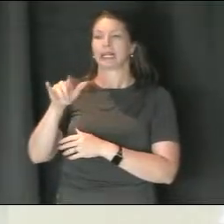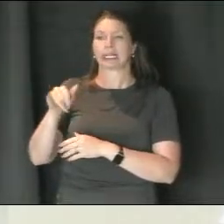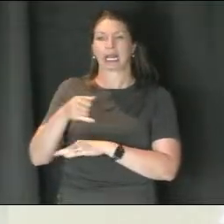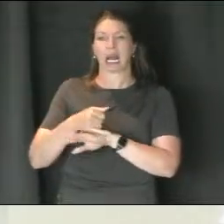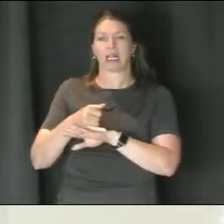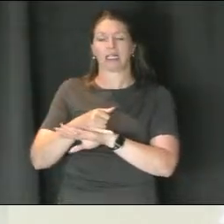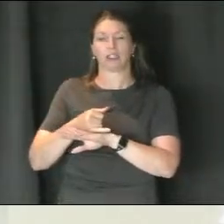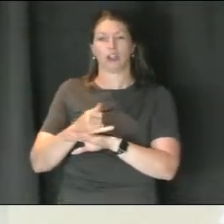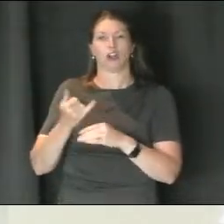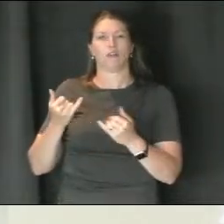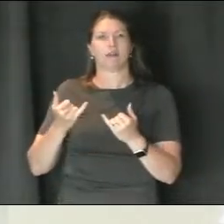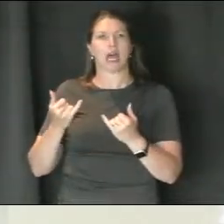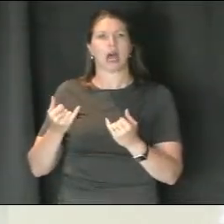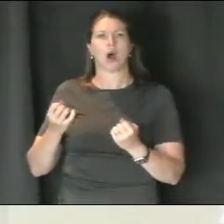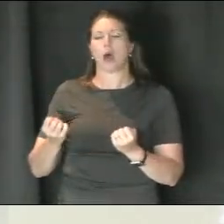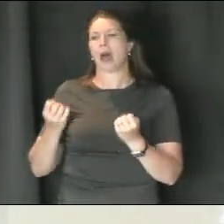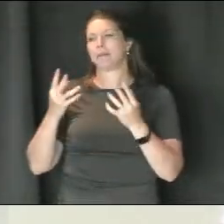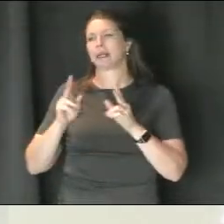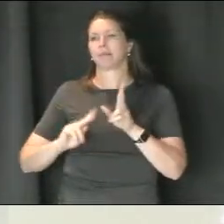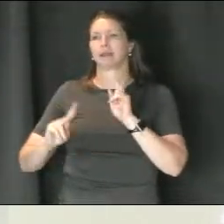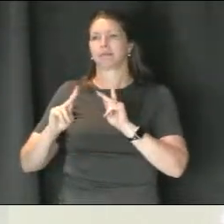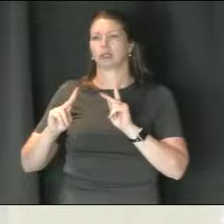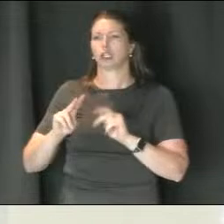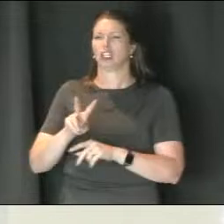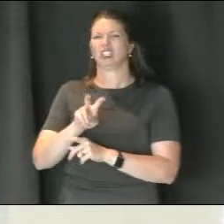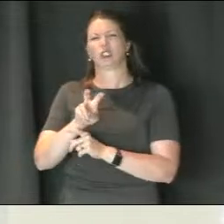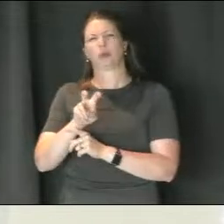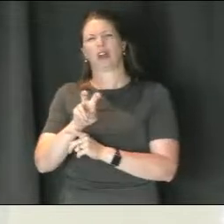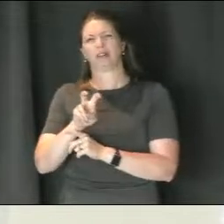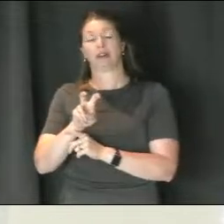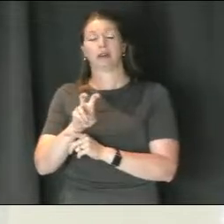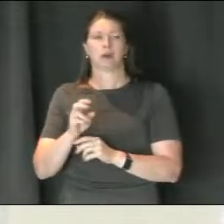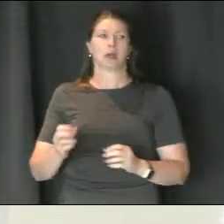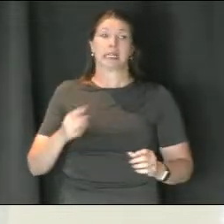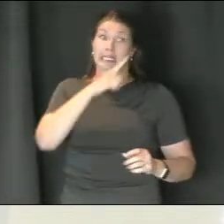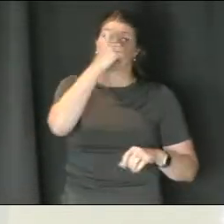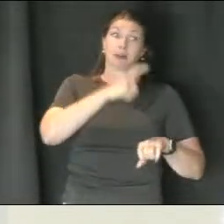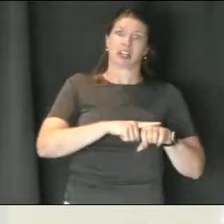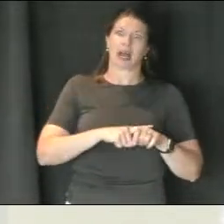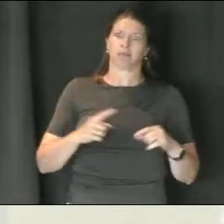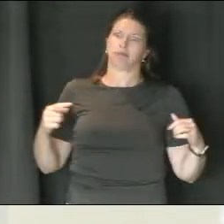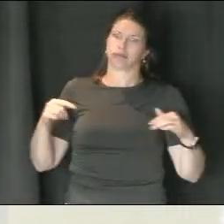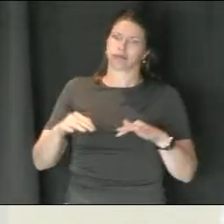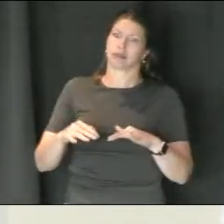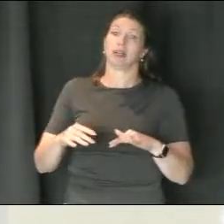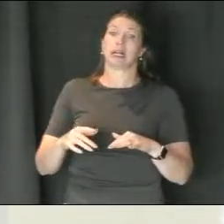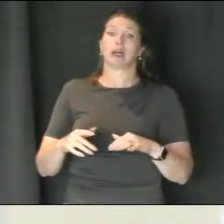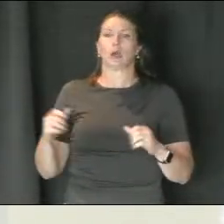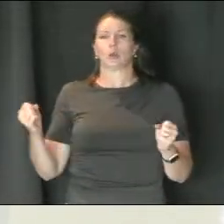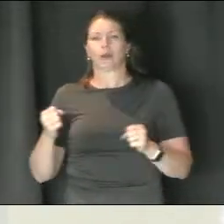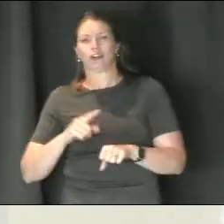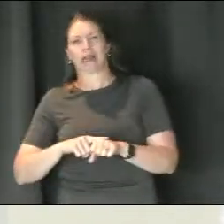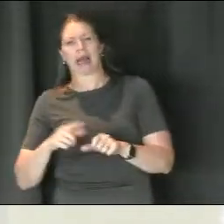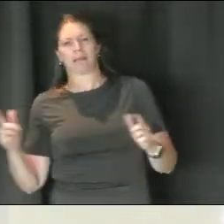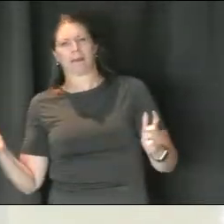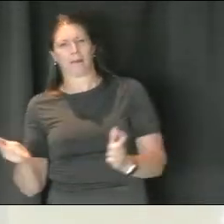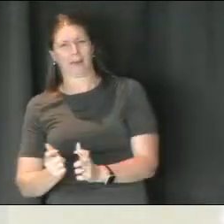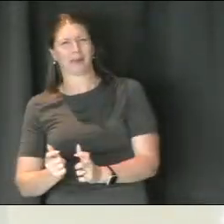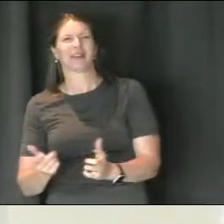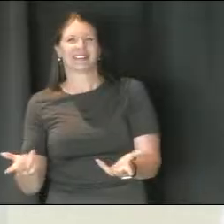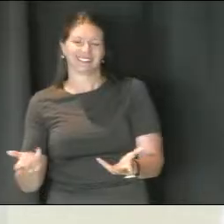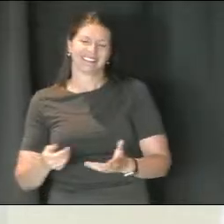around 200, a little bit more in the summer, a little bit less in the winter. And we have lived